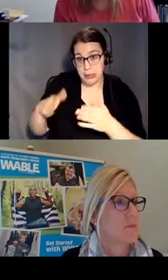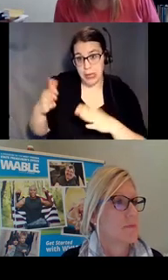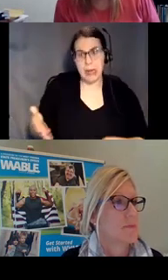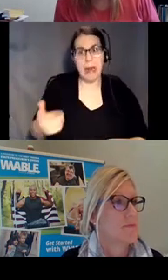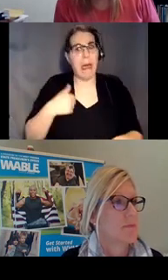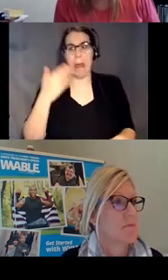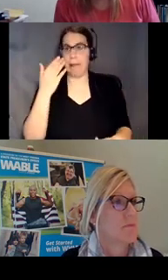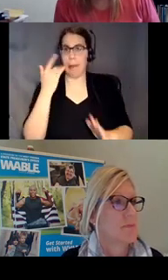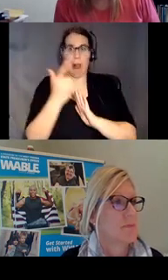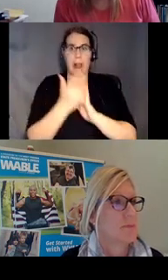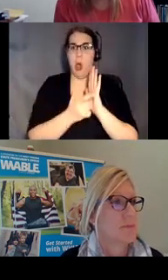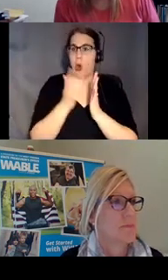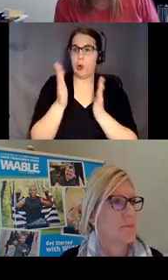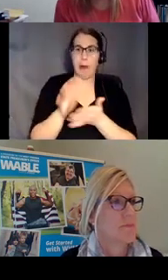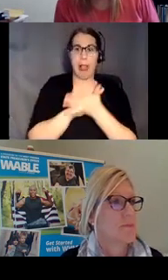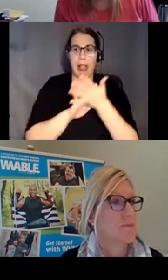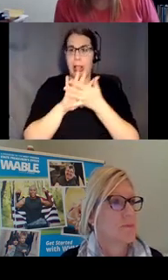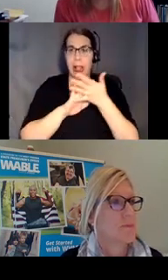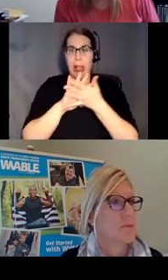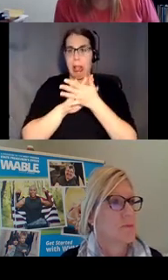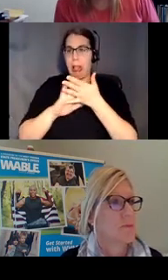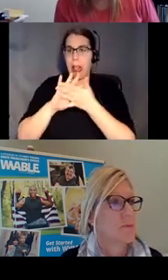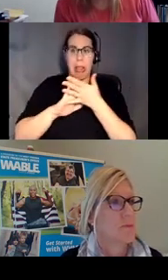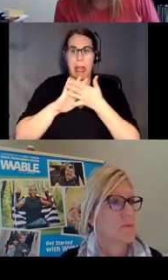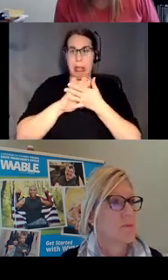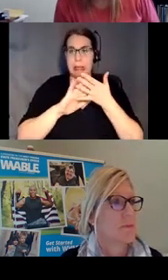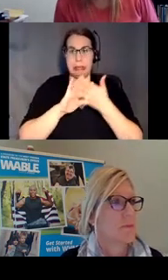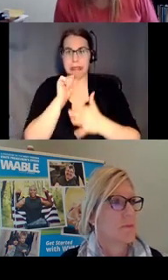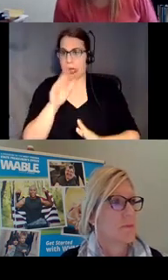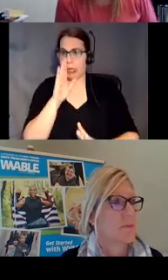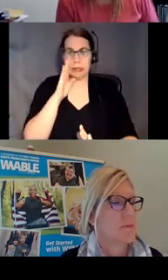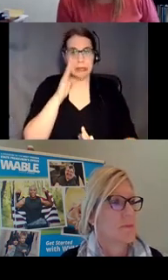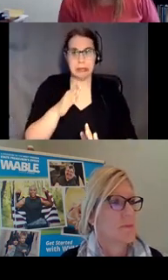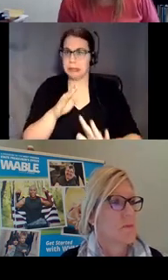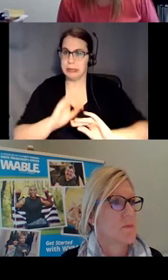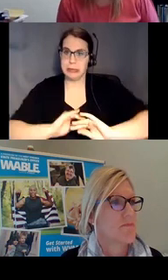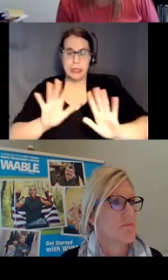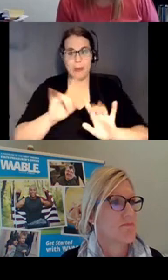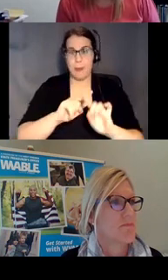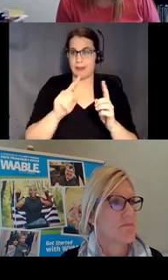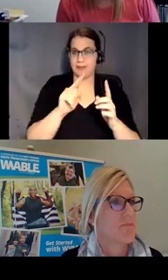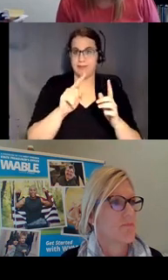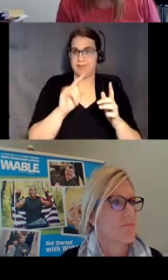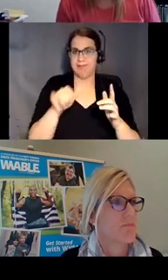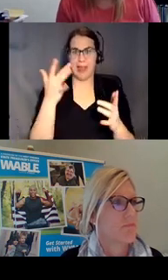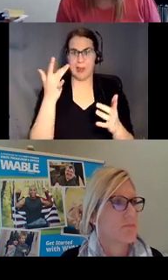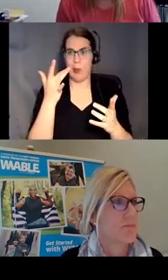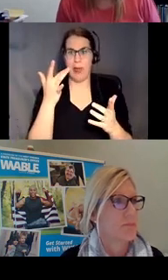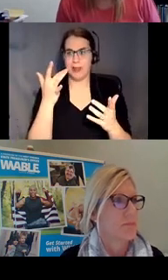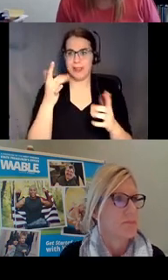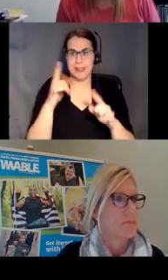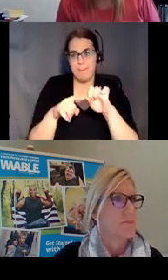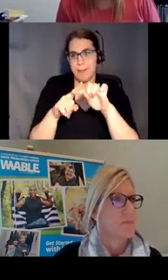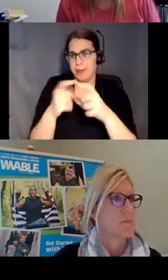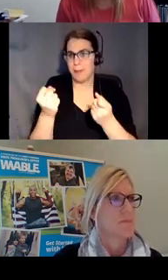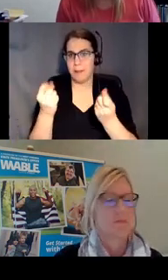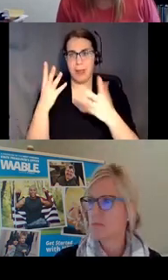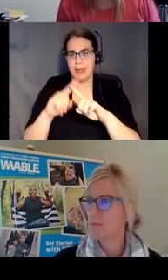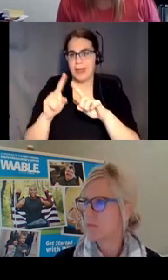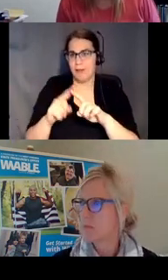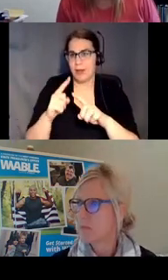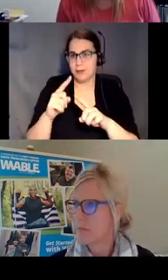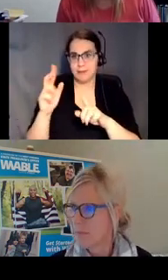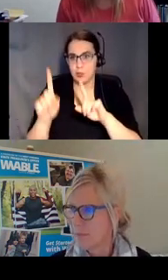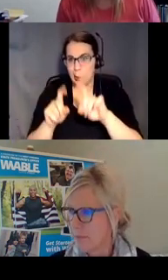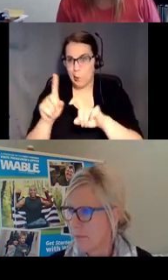answer there that doesn't give you a direct response, but that's one of the things that a lot of factors can play into. So you would